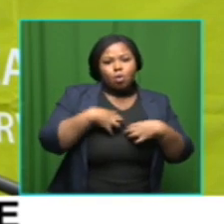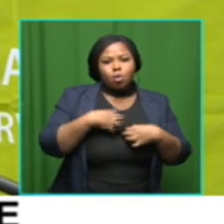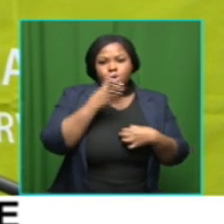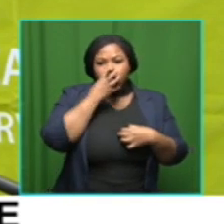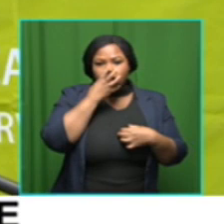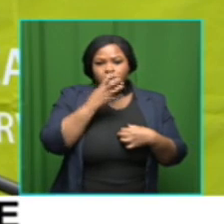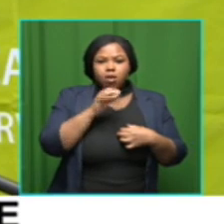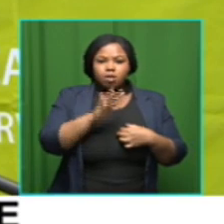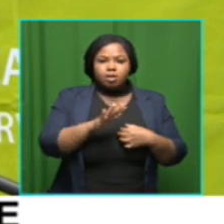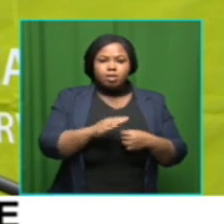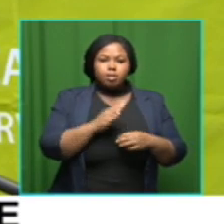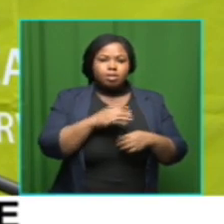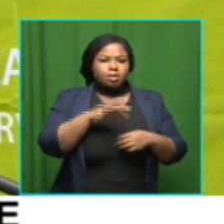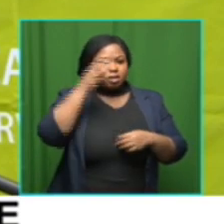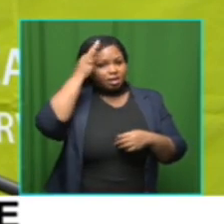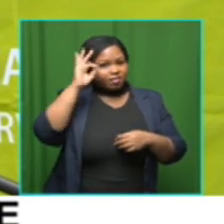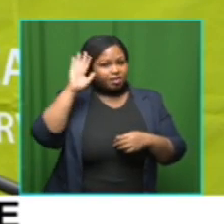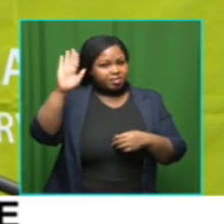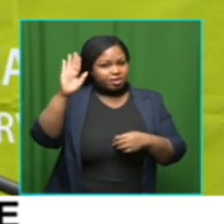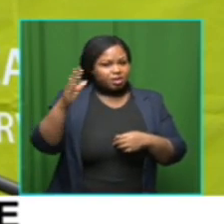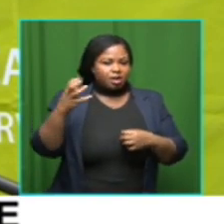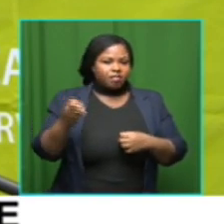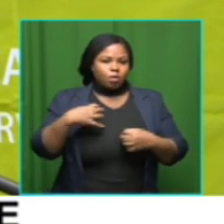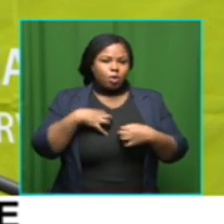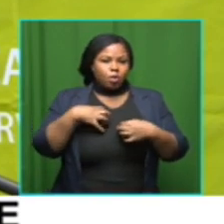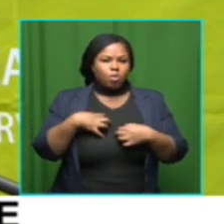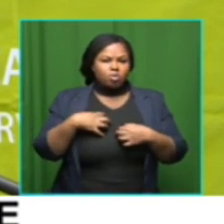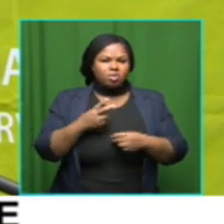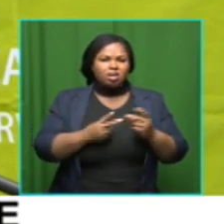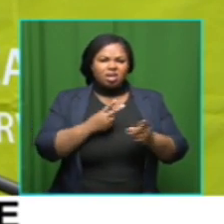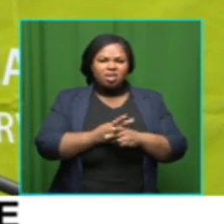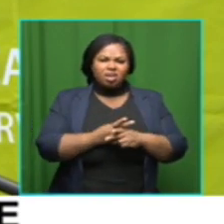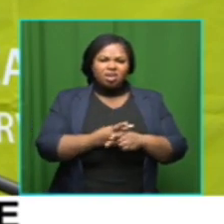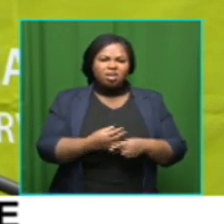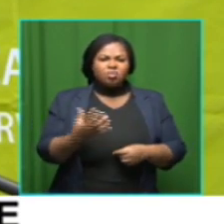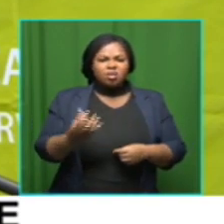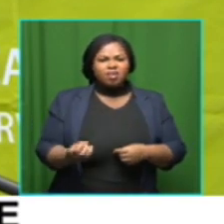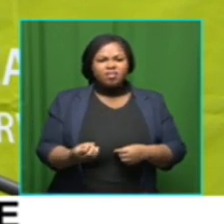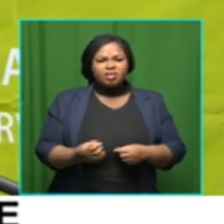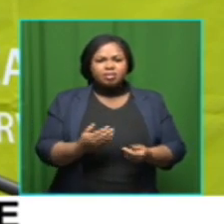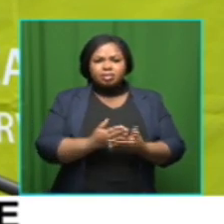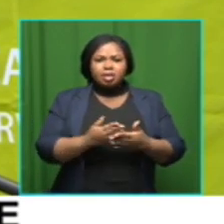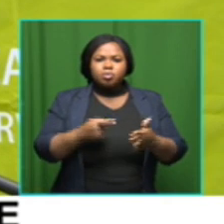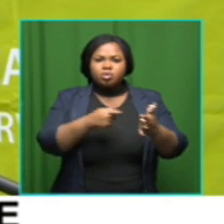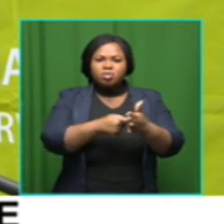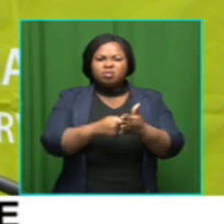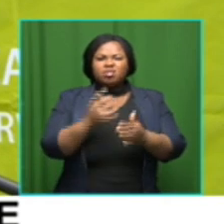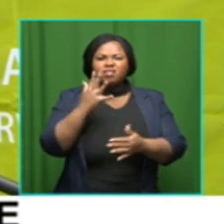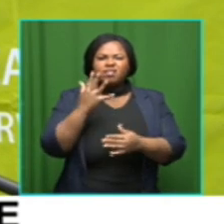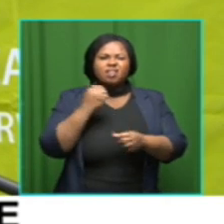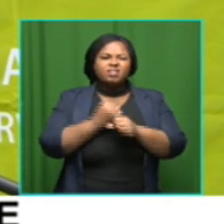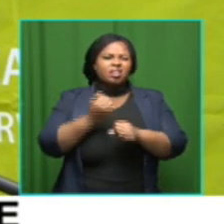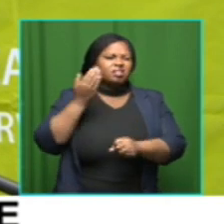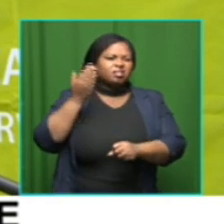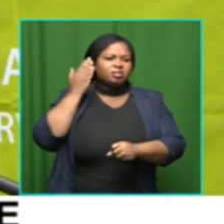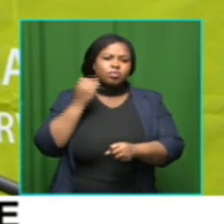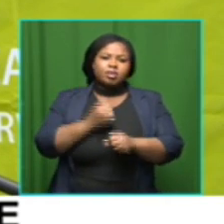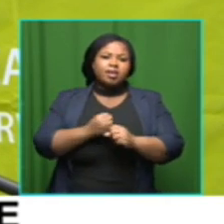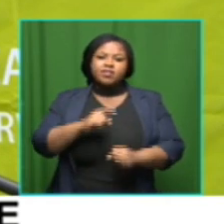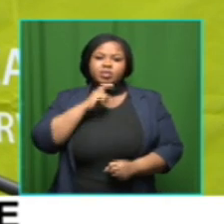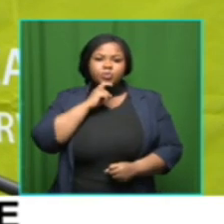the public sector. We actually even discovered in some aspects ventilators that were bought like 5 years ago, never used,